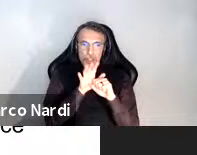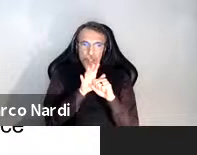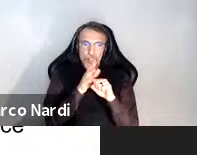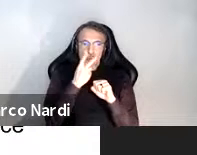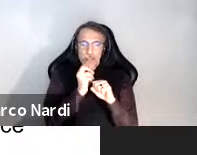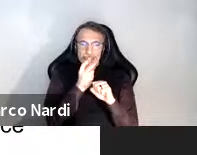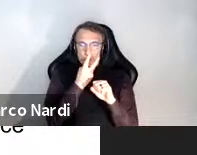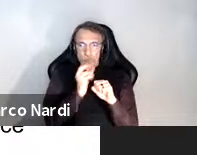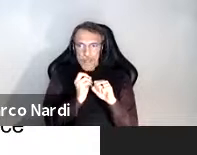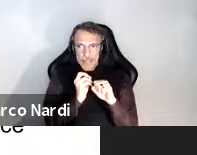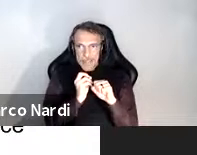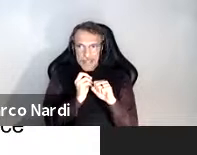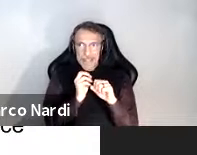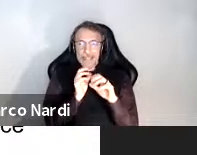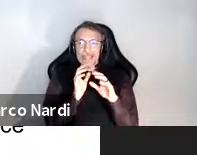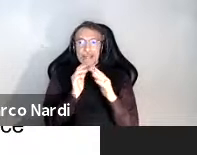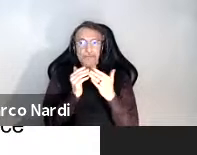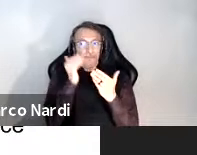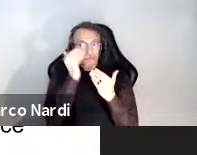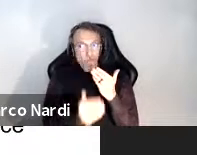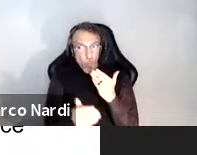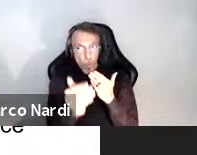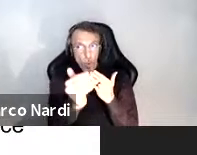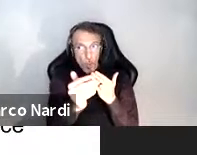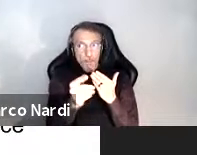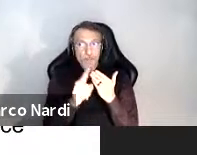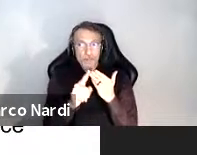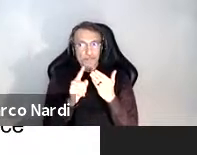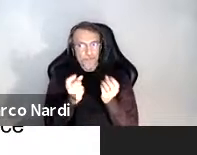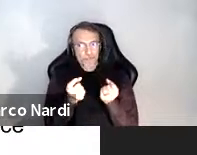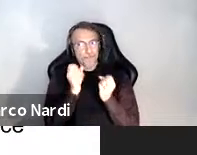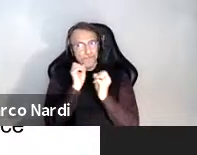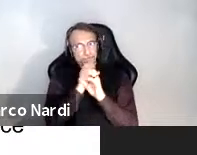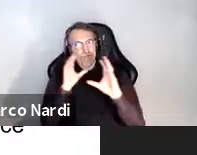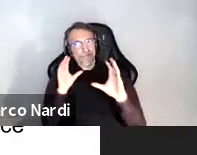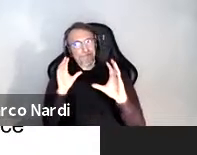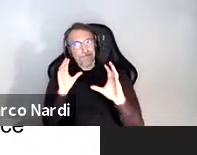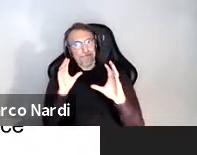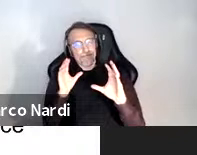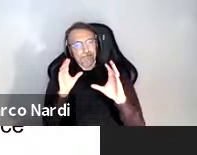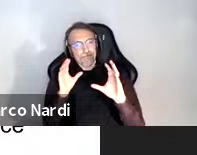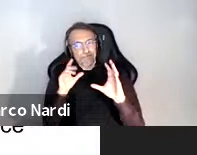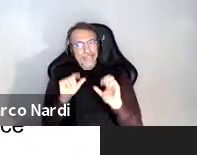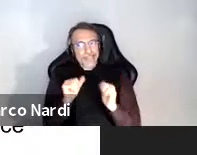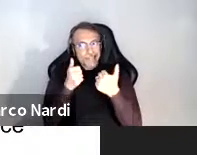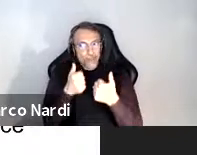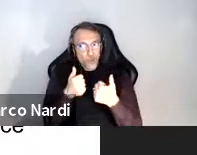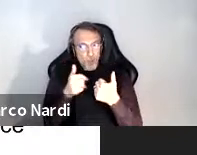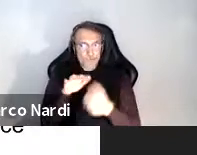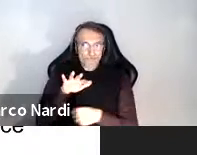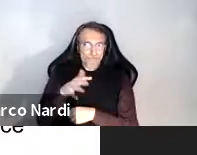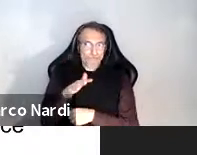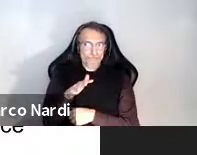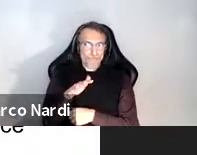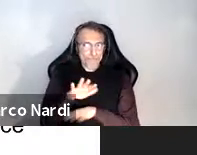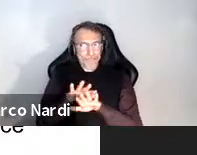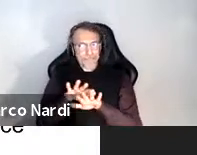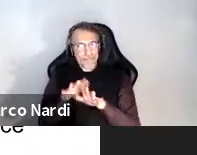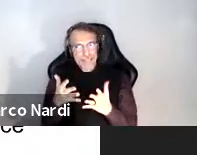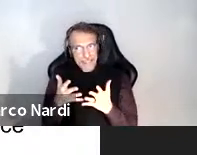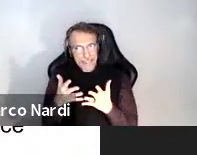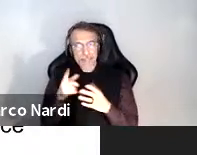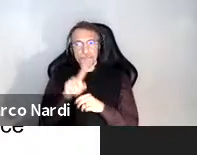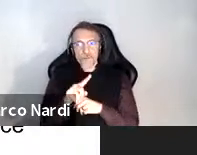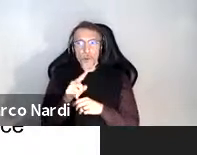2020 going forward does not appear to look good, which brings some concern, of course,